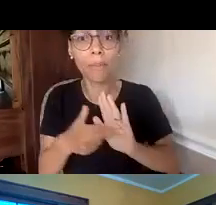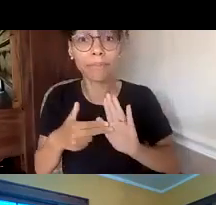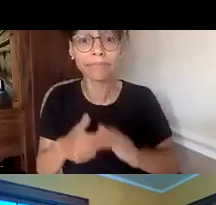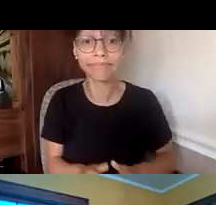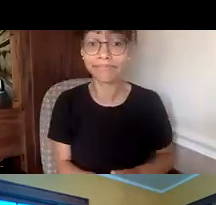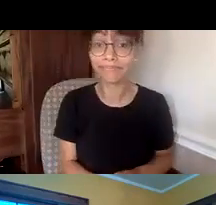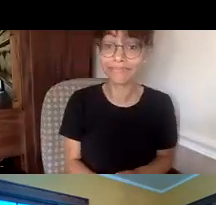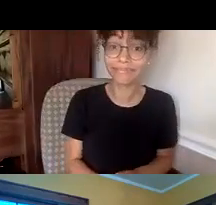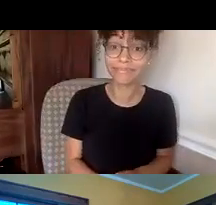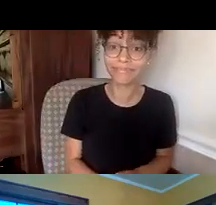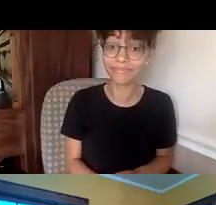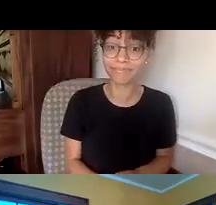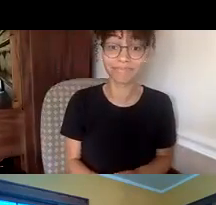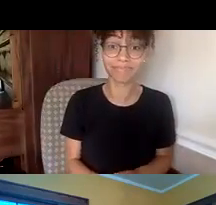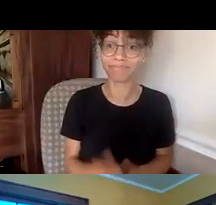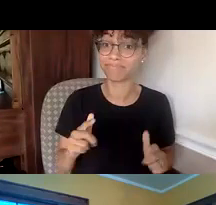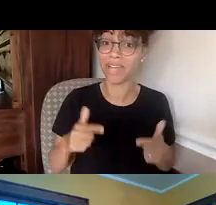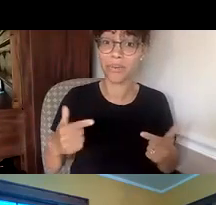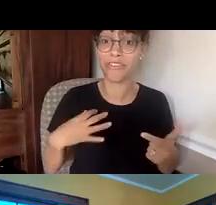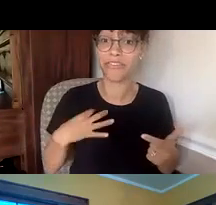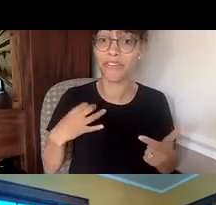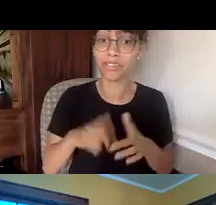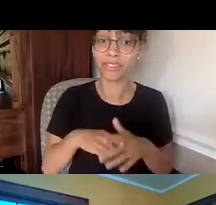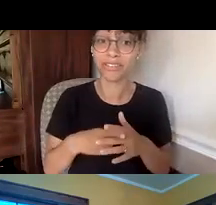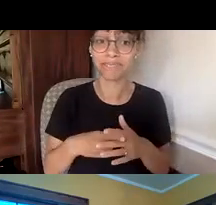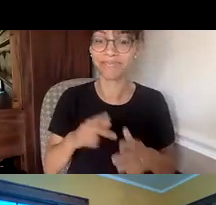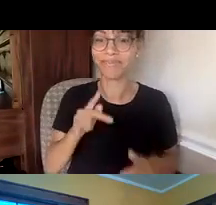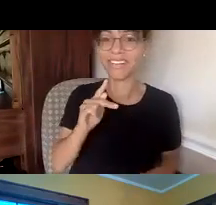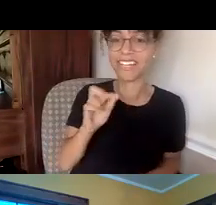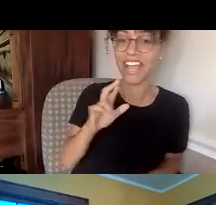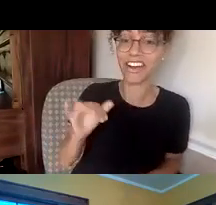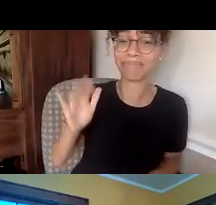Anyone can start. I don't mind. I can go first.